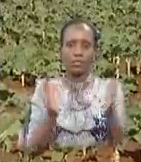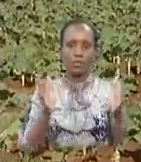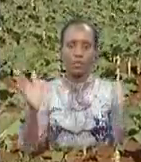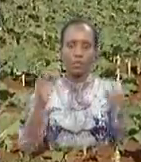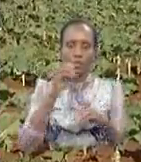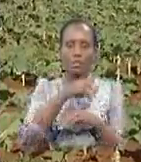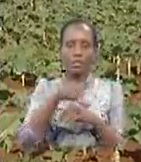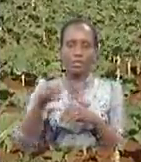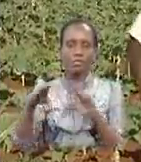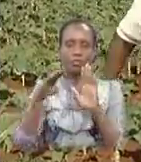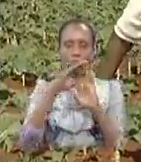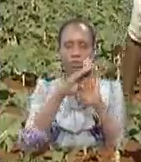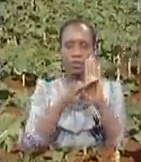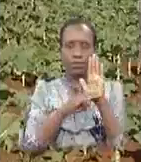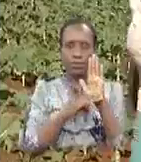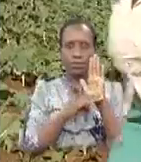program.